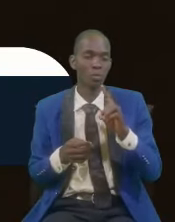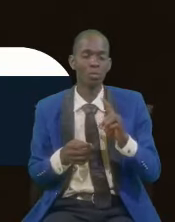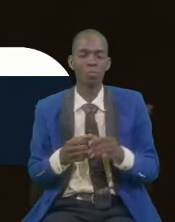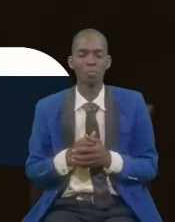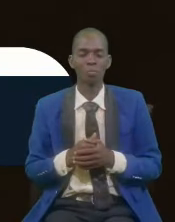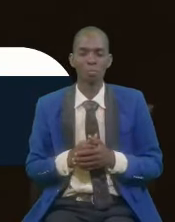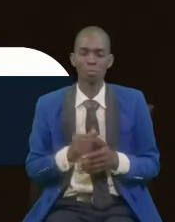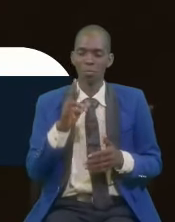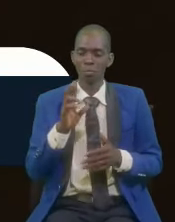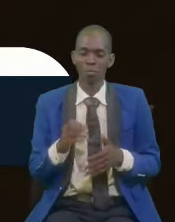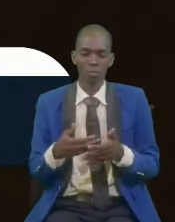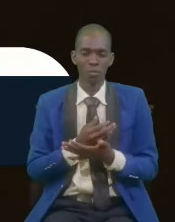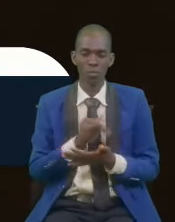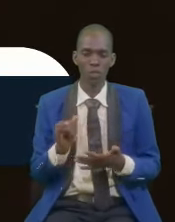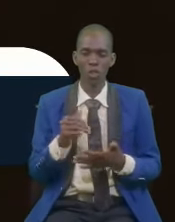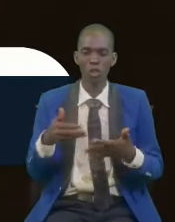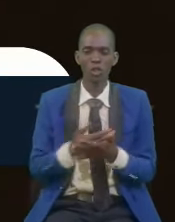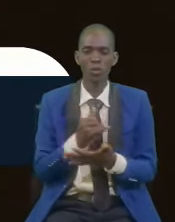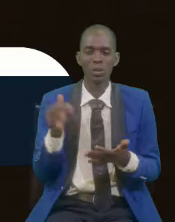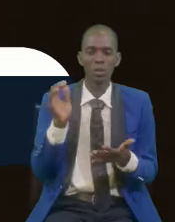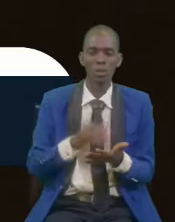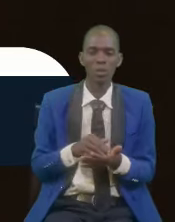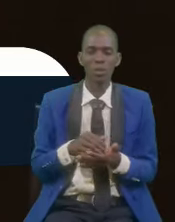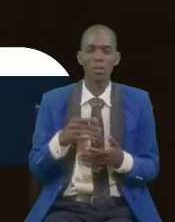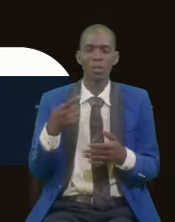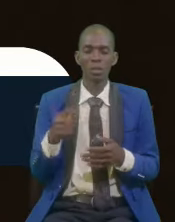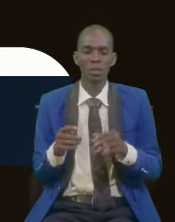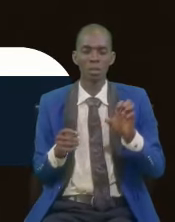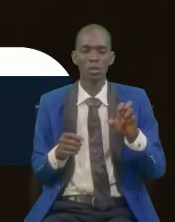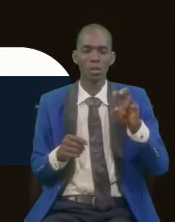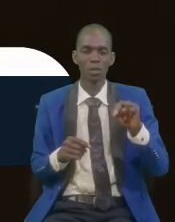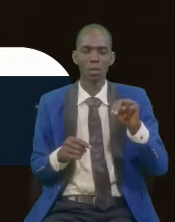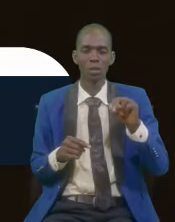renewing the ennobling wonders of